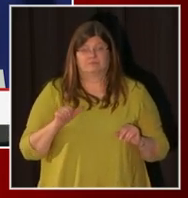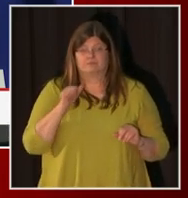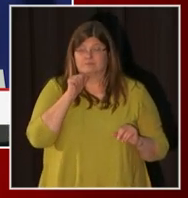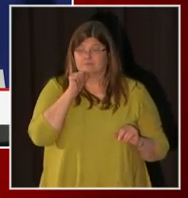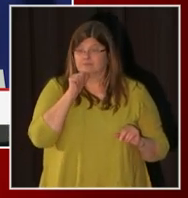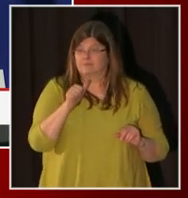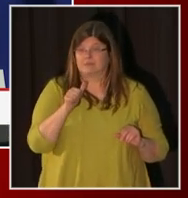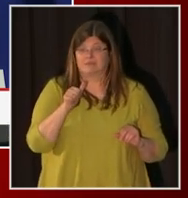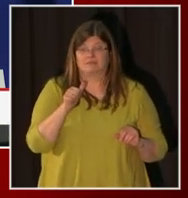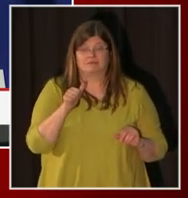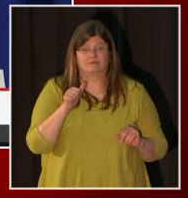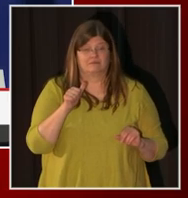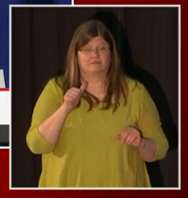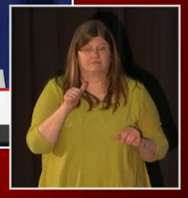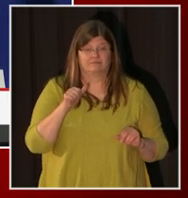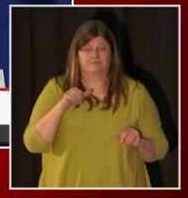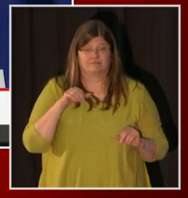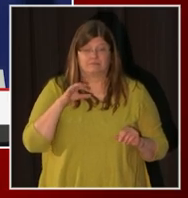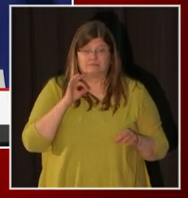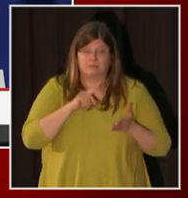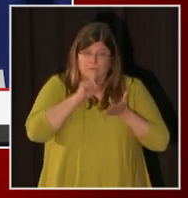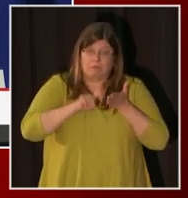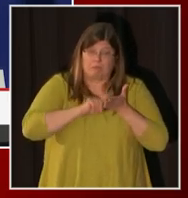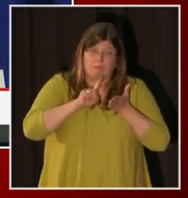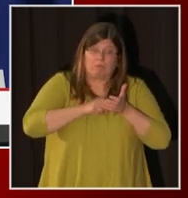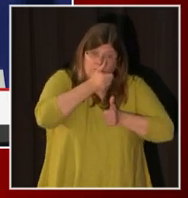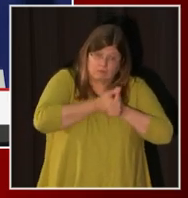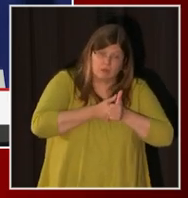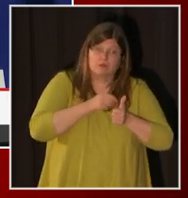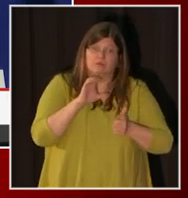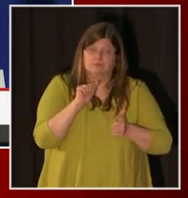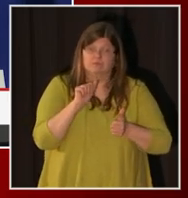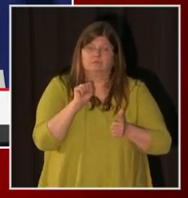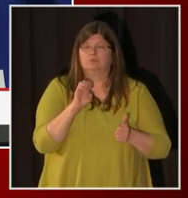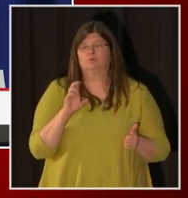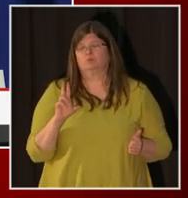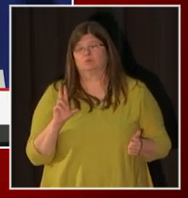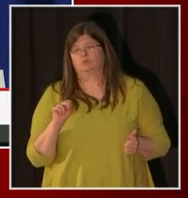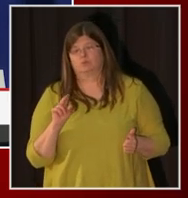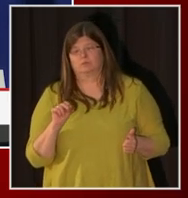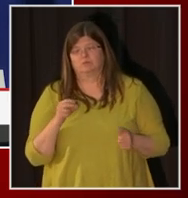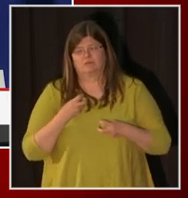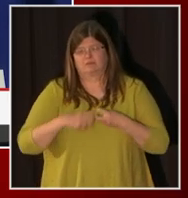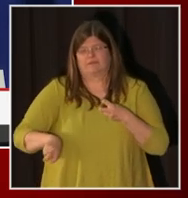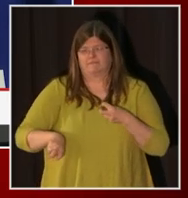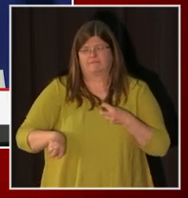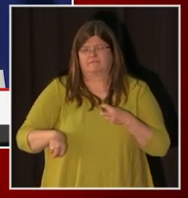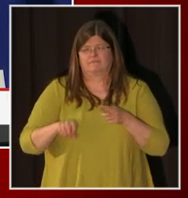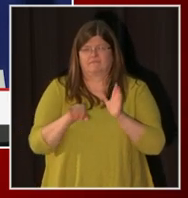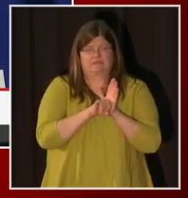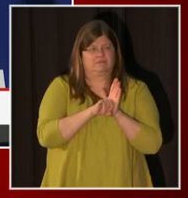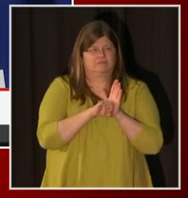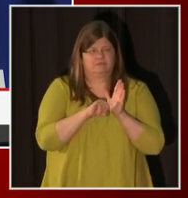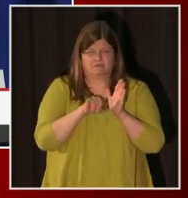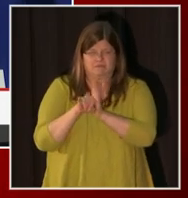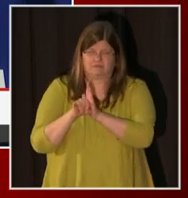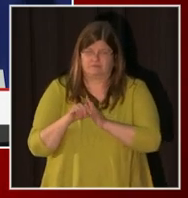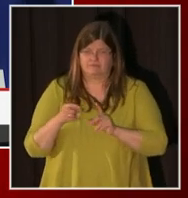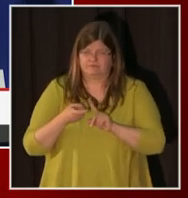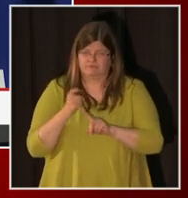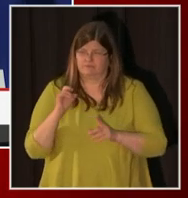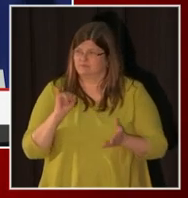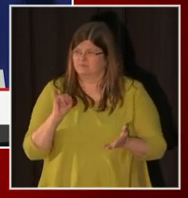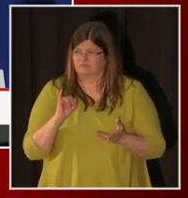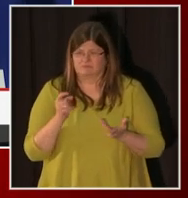contact trace every single case because it's difficult to identify the source of exposure for those of us who are moving around